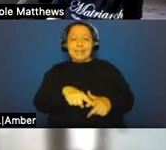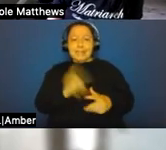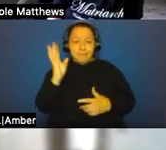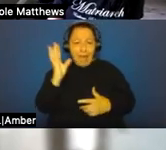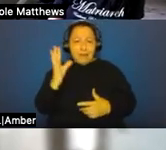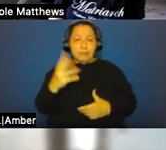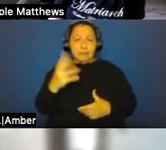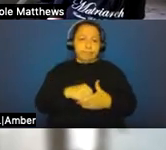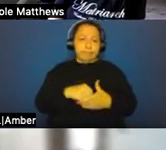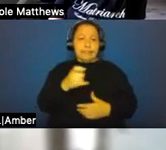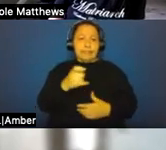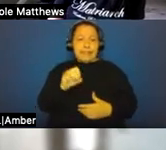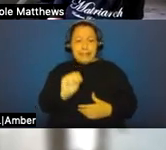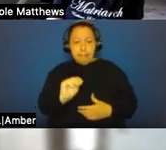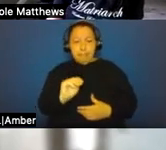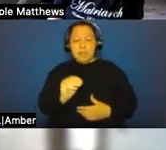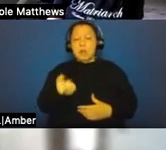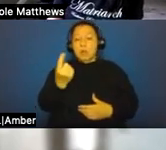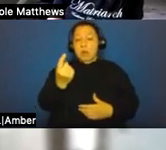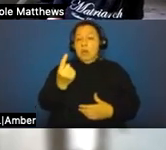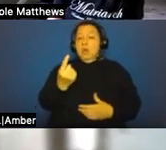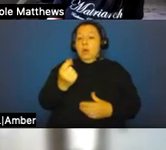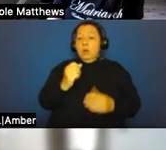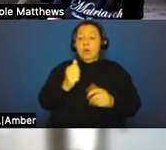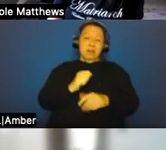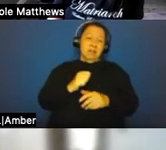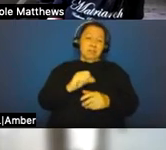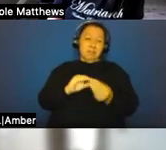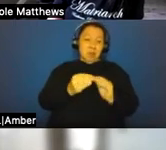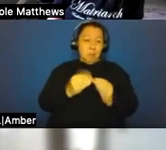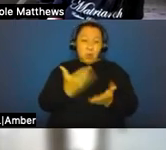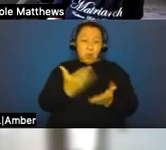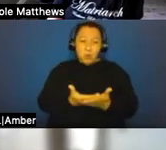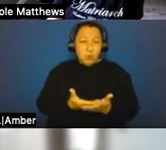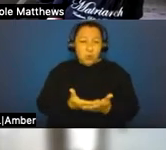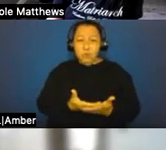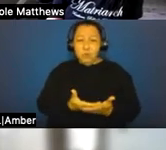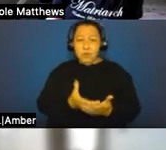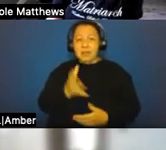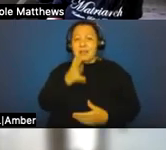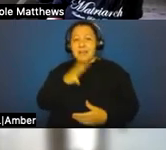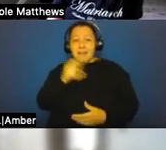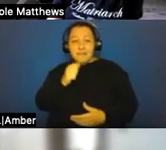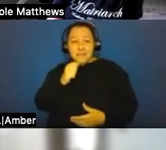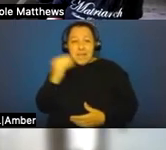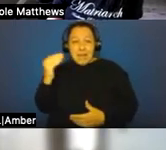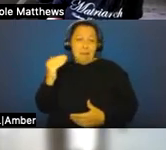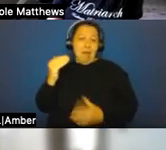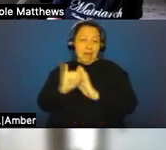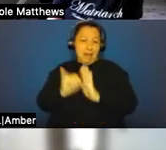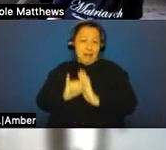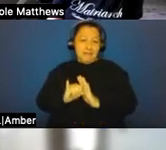we know that the violence, sexual violence is most often perpetrated against